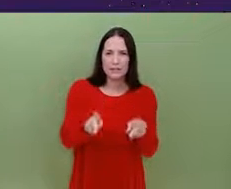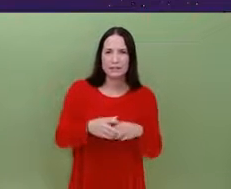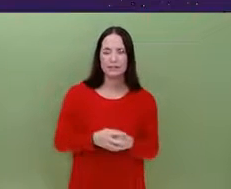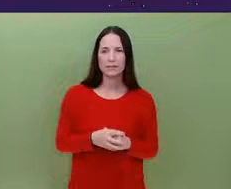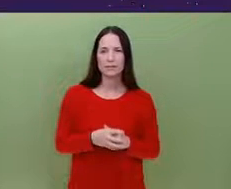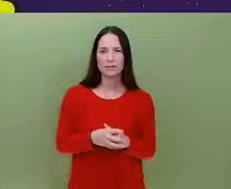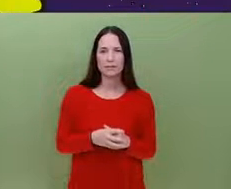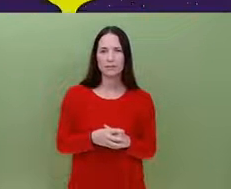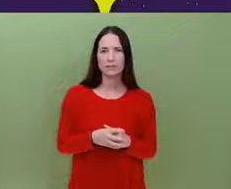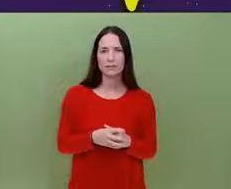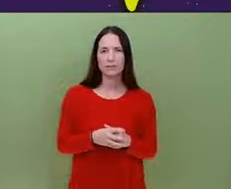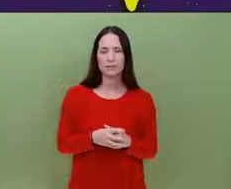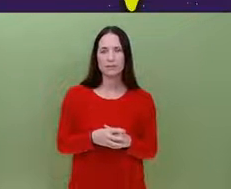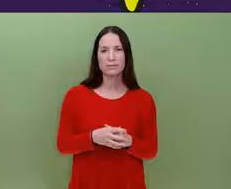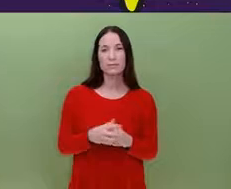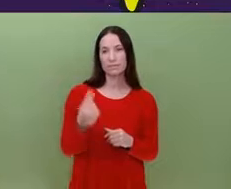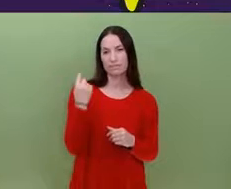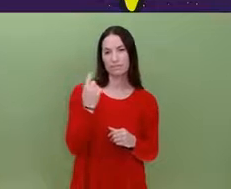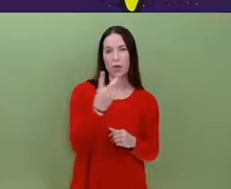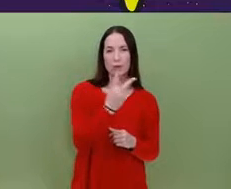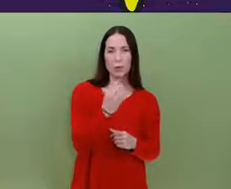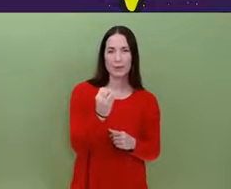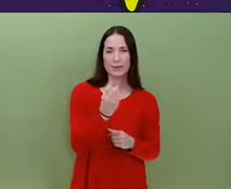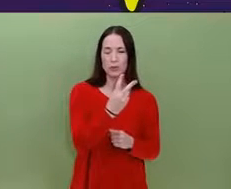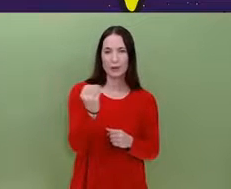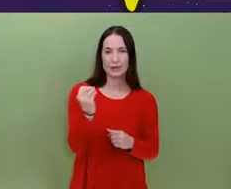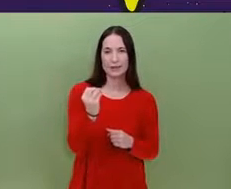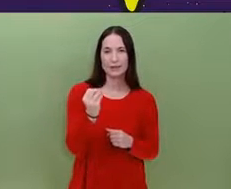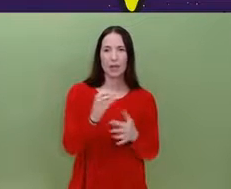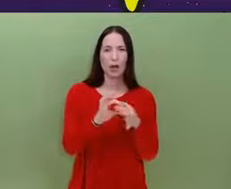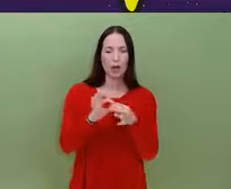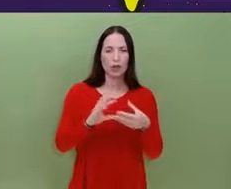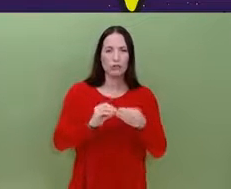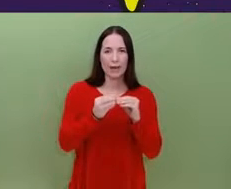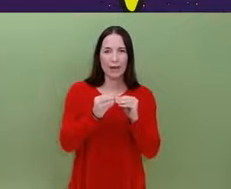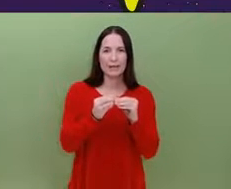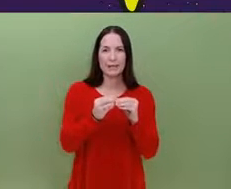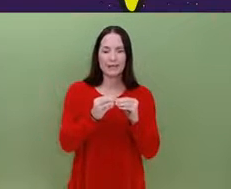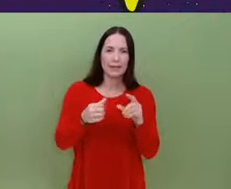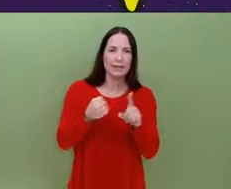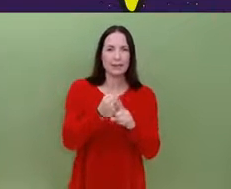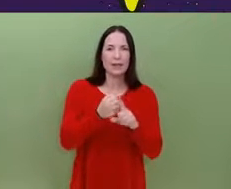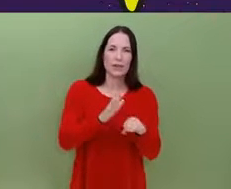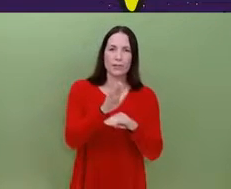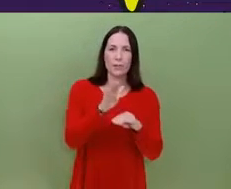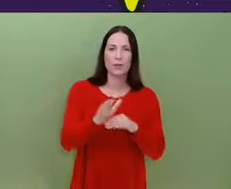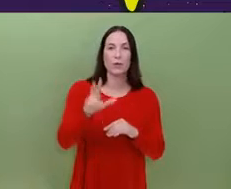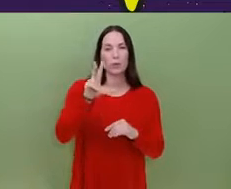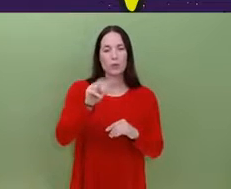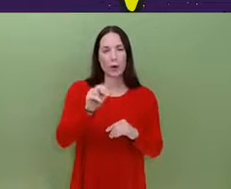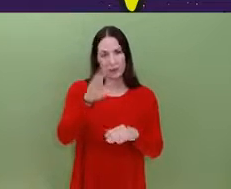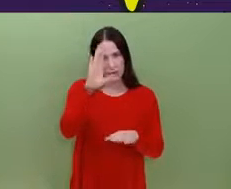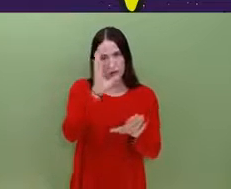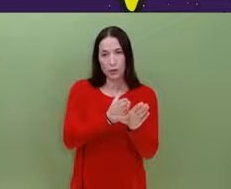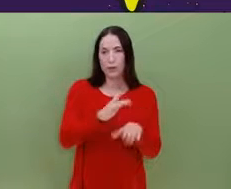In 2020, we went on a journey to co-create a more impactful and unified future for the 12 psychological professions so that